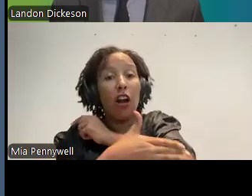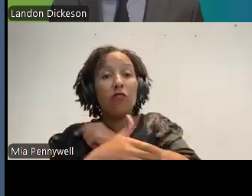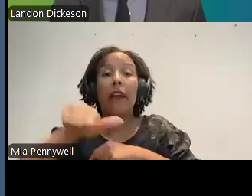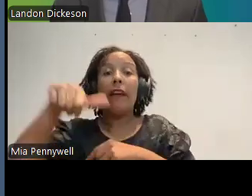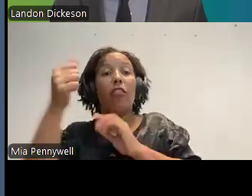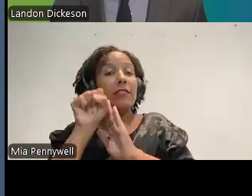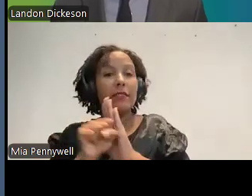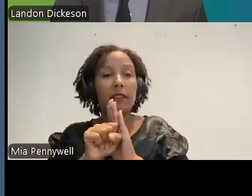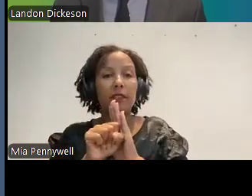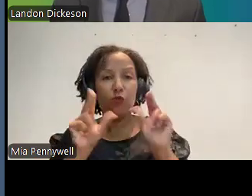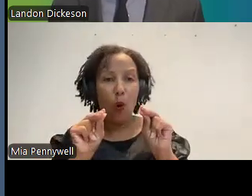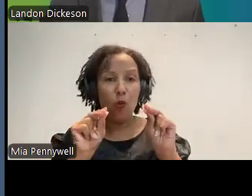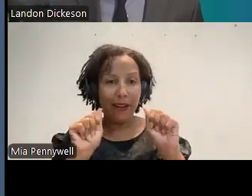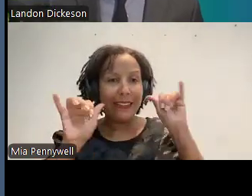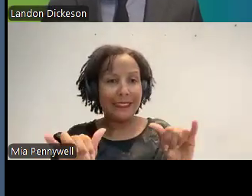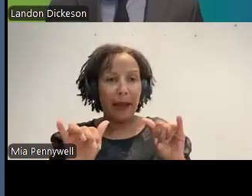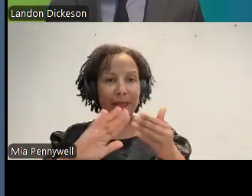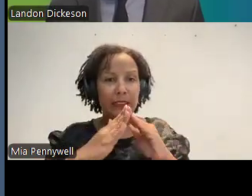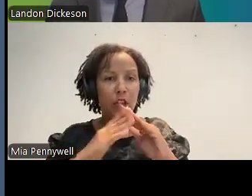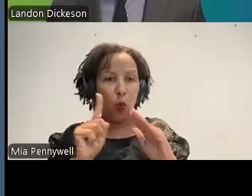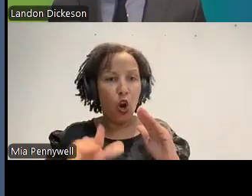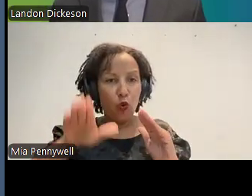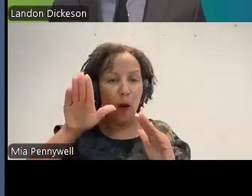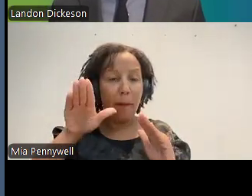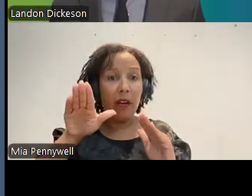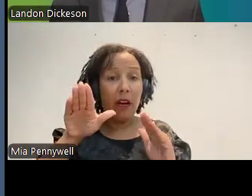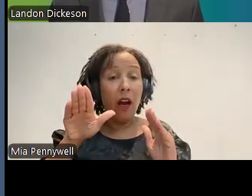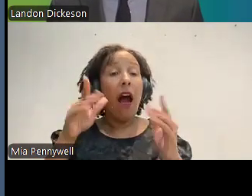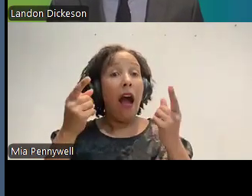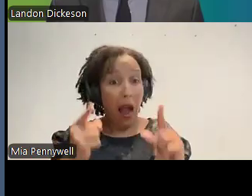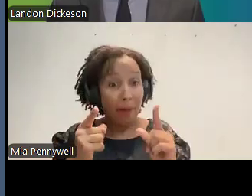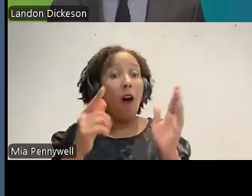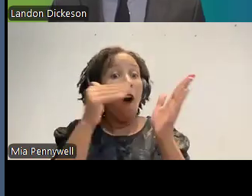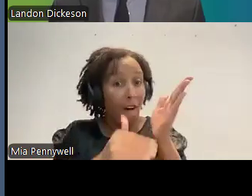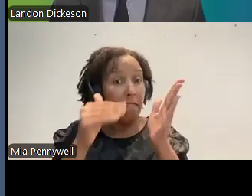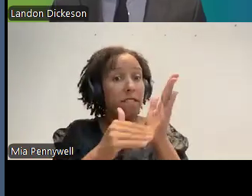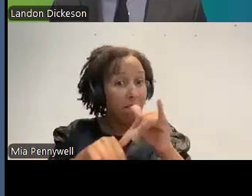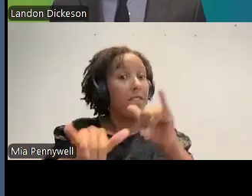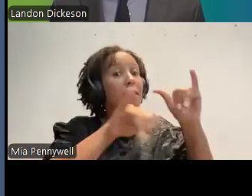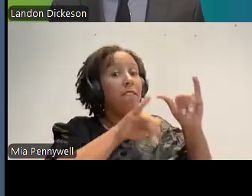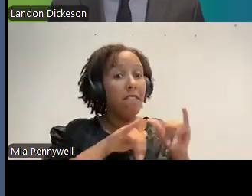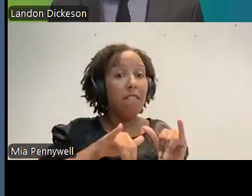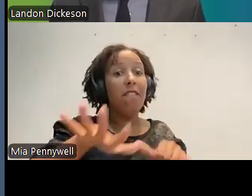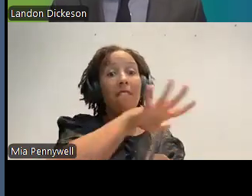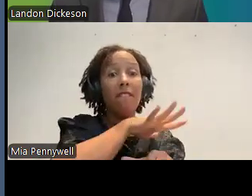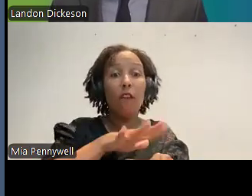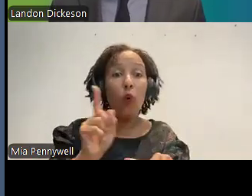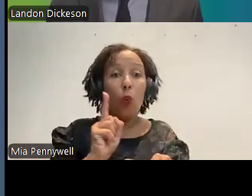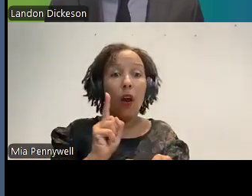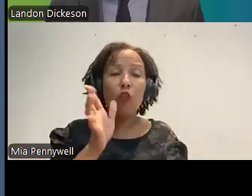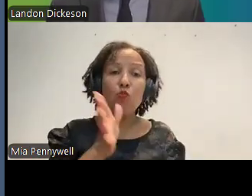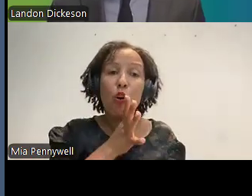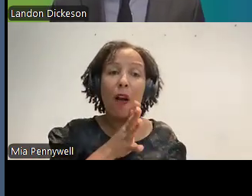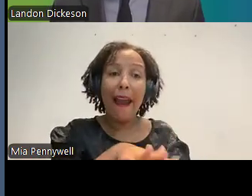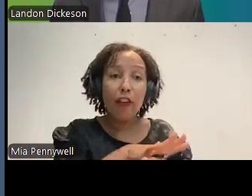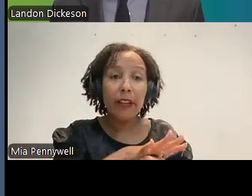etc. And it's also far more common in rural areas than people realize. Trafficking and smuggling are not the same. A lot of